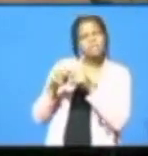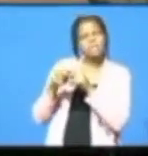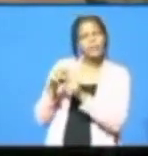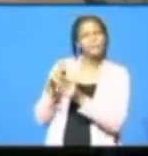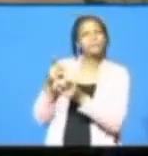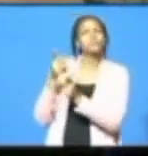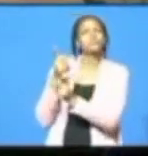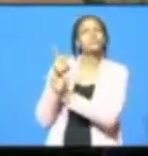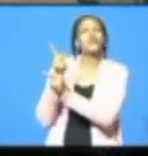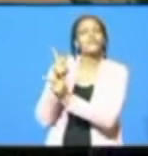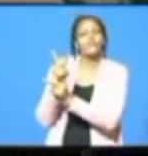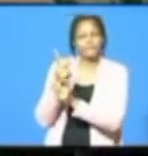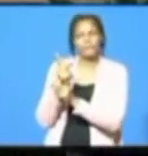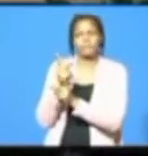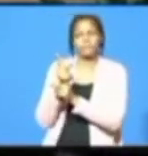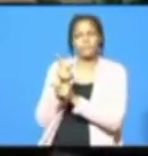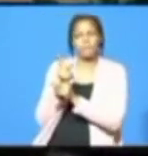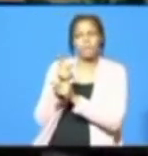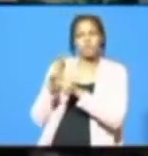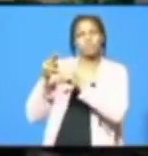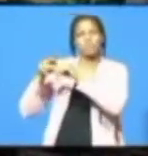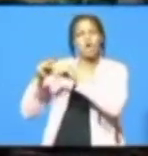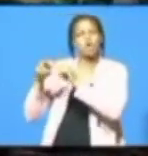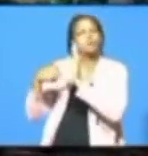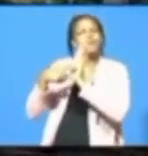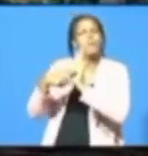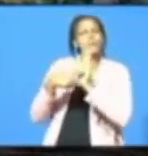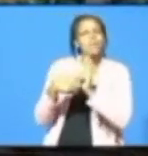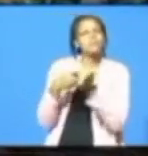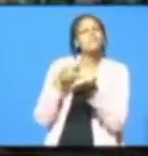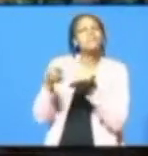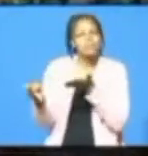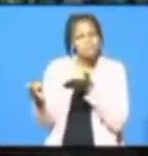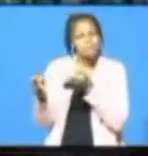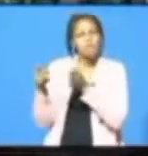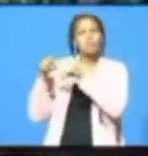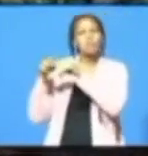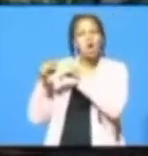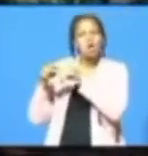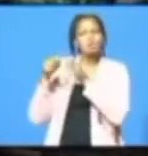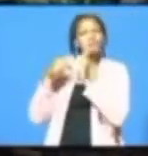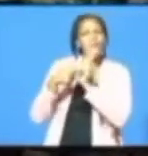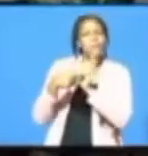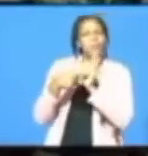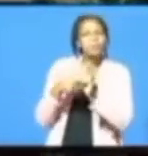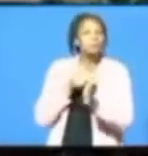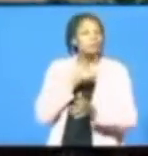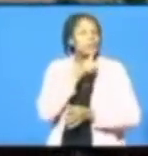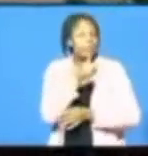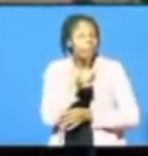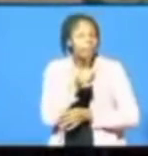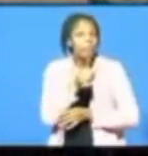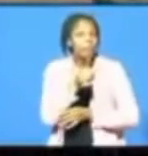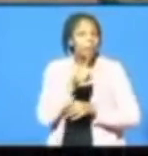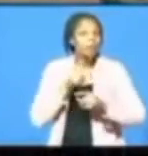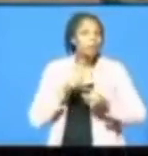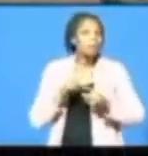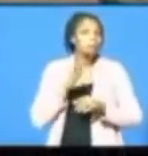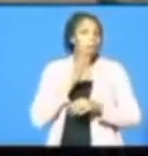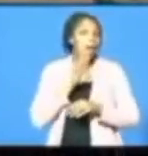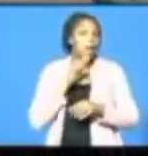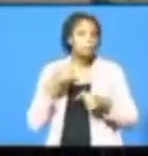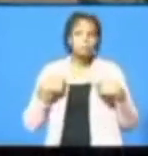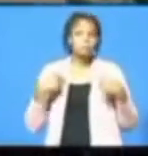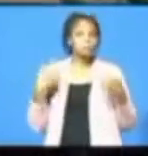preservative. Salt represents purity. Salt represents truth. Talk to me,